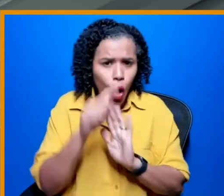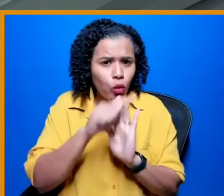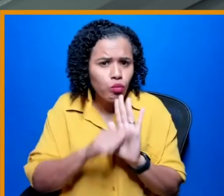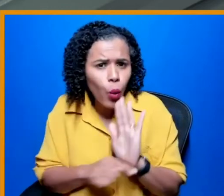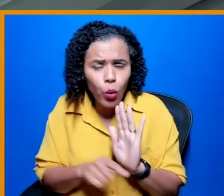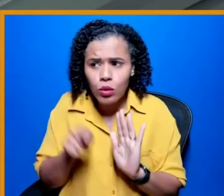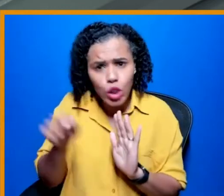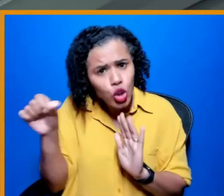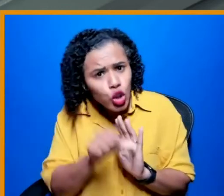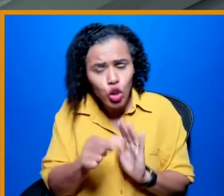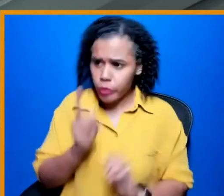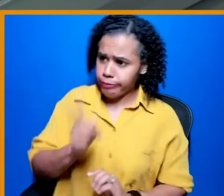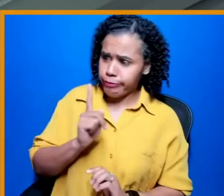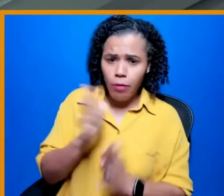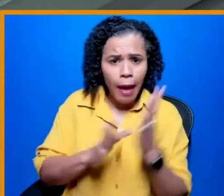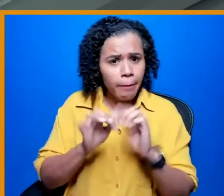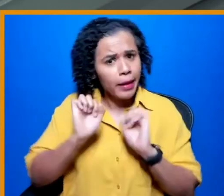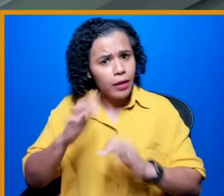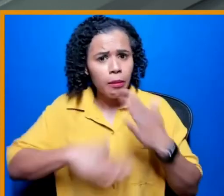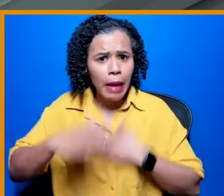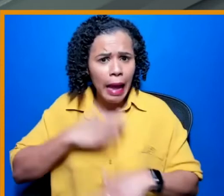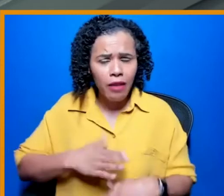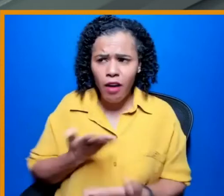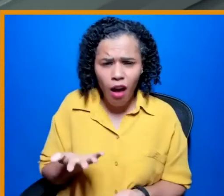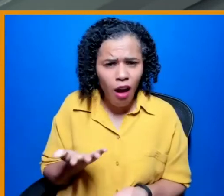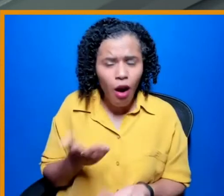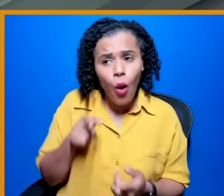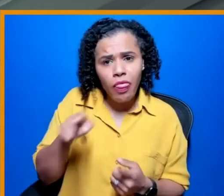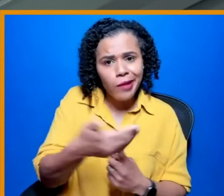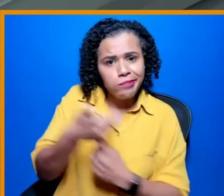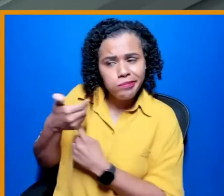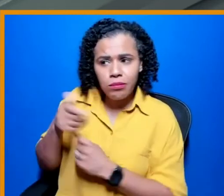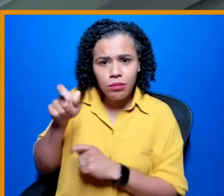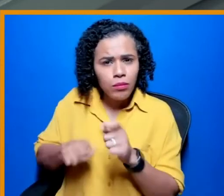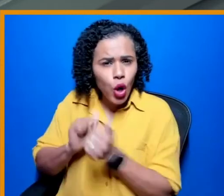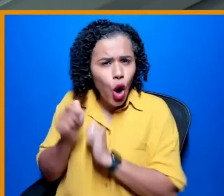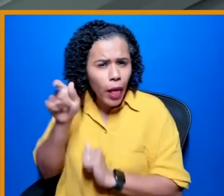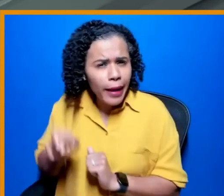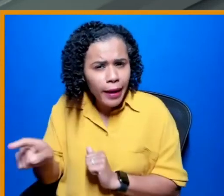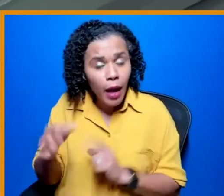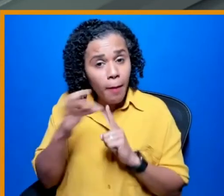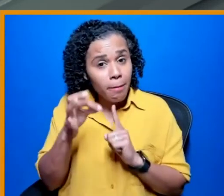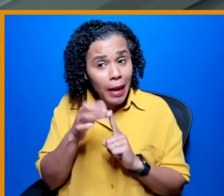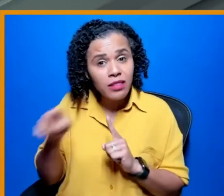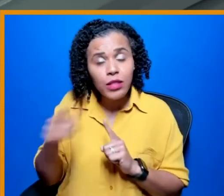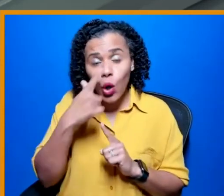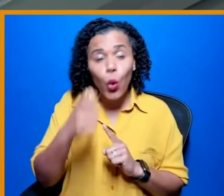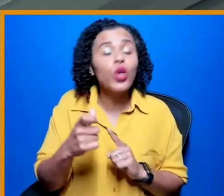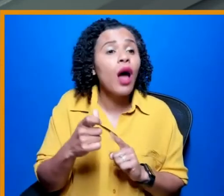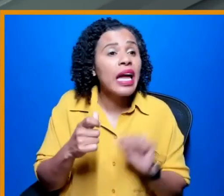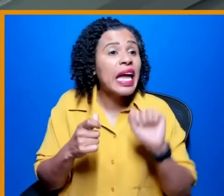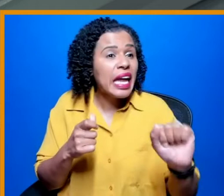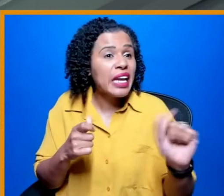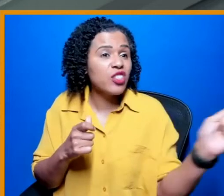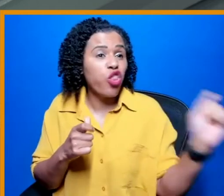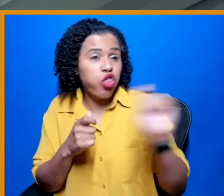on a cross-party basis in order to save their colleague. The fact that Paterson himself was able to vote against his own censure was